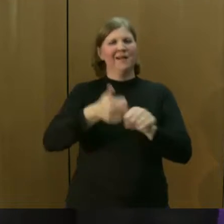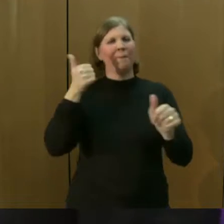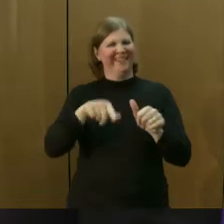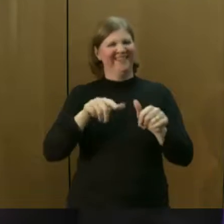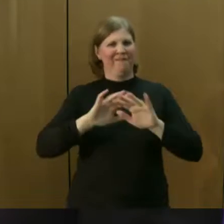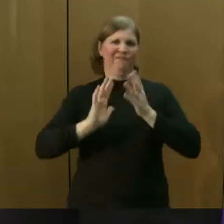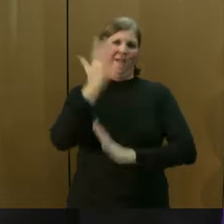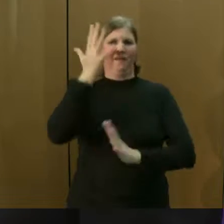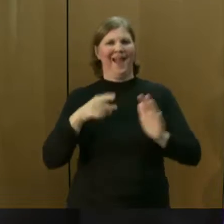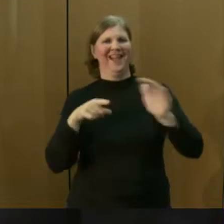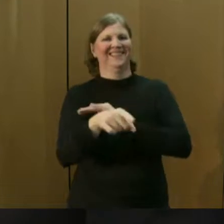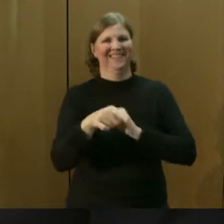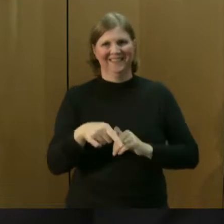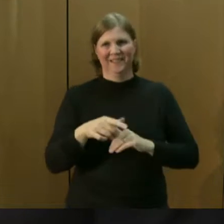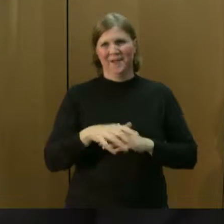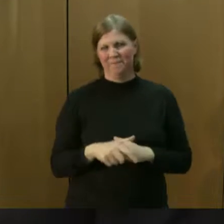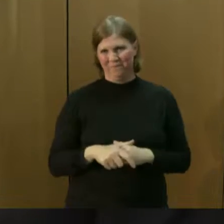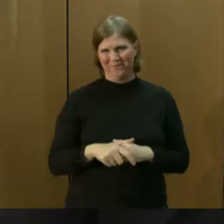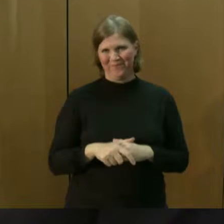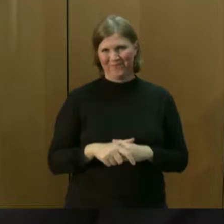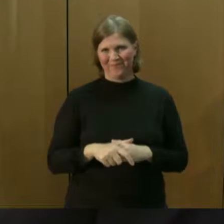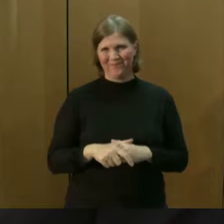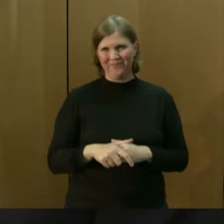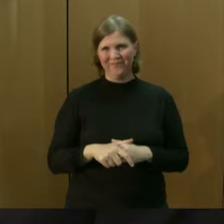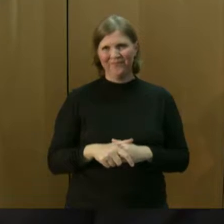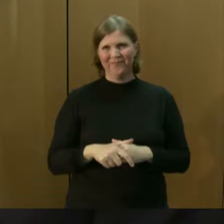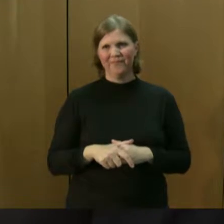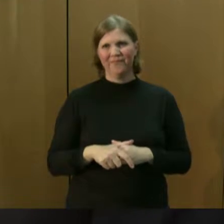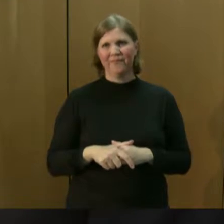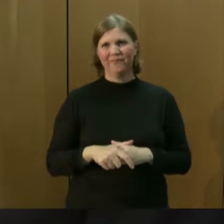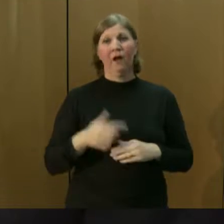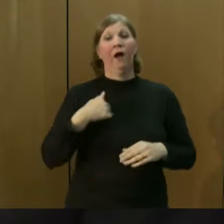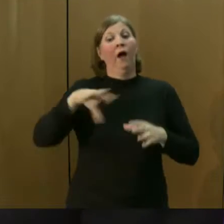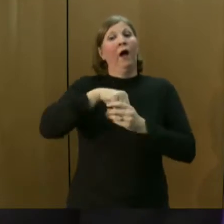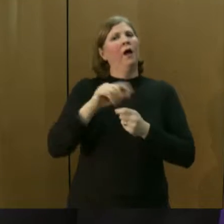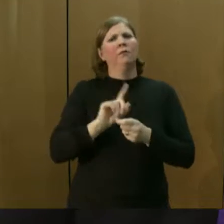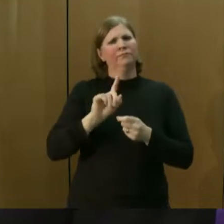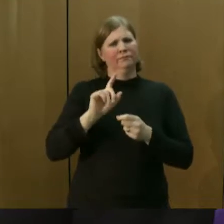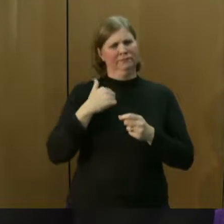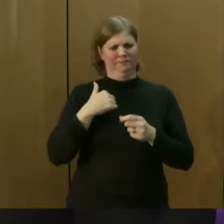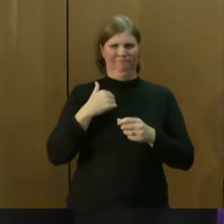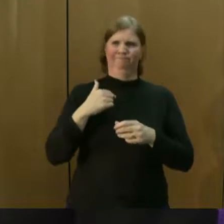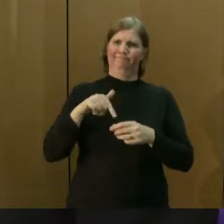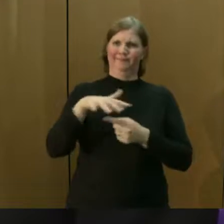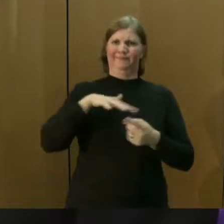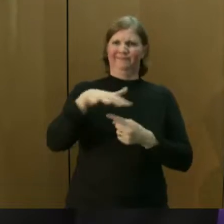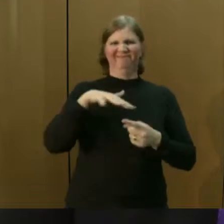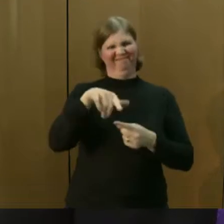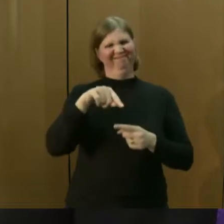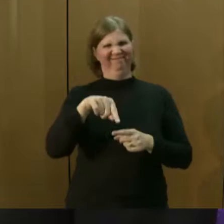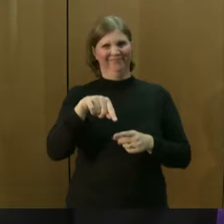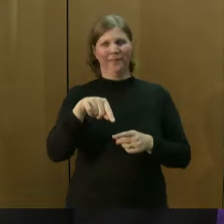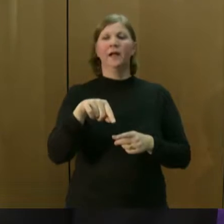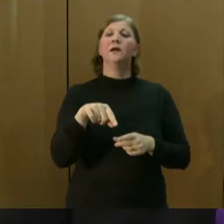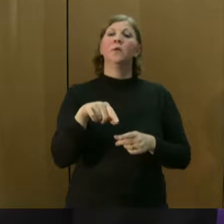a playwright called David Leddy, and David and I, we produced all sorts of theatre arts events at